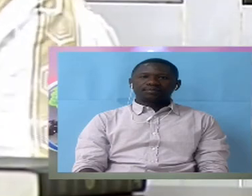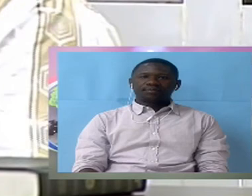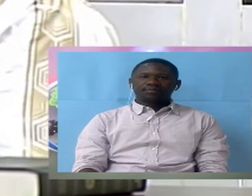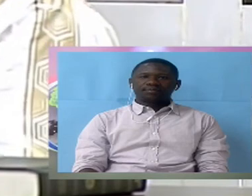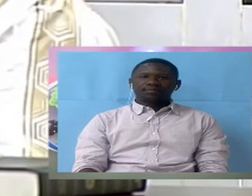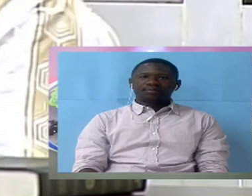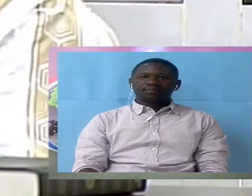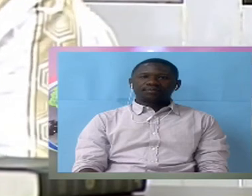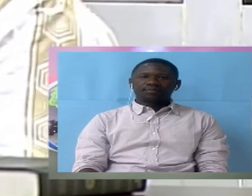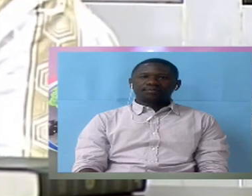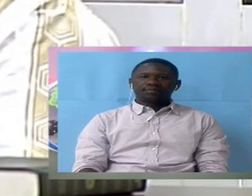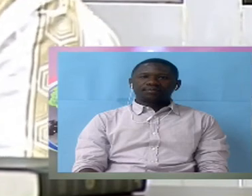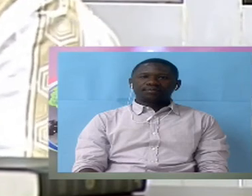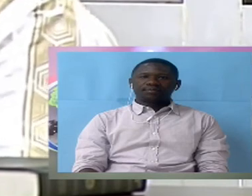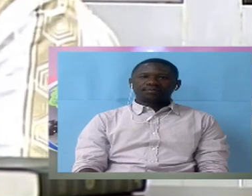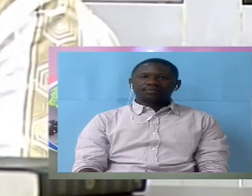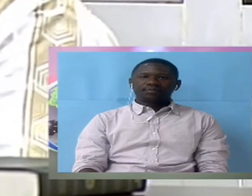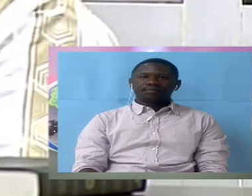Hospital